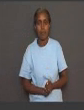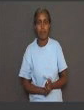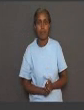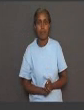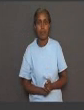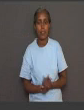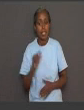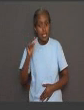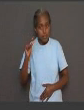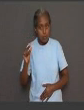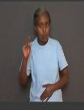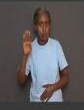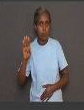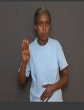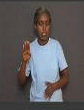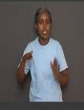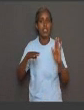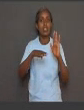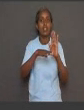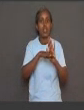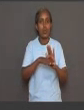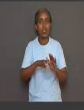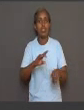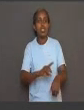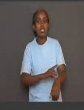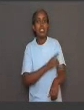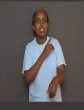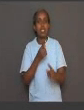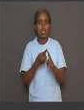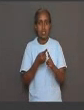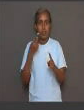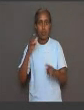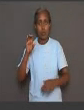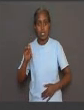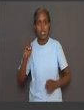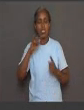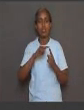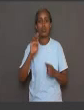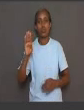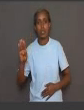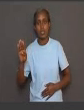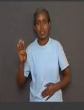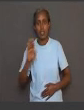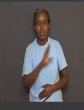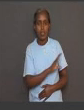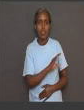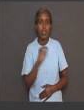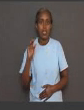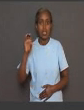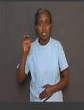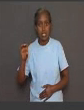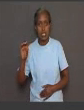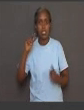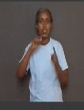A small b denotes the distance from C to B and